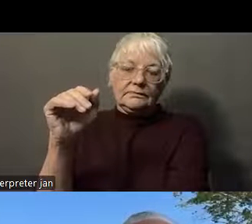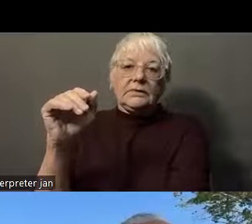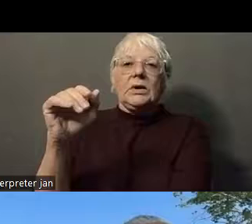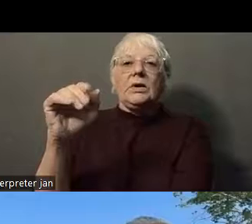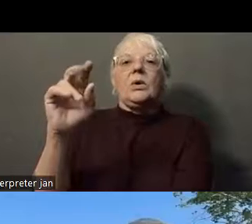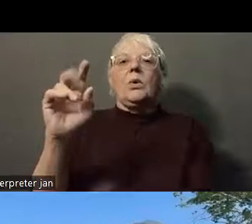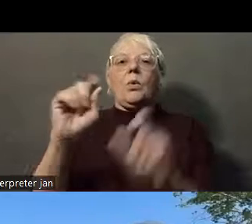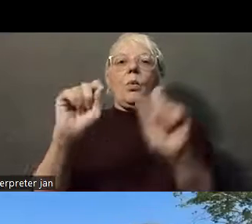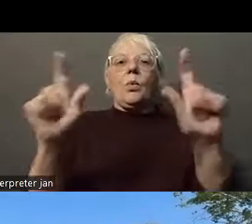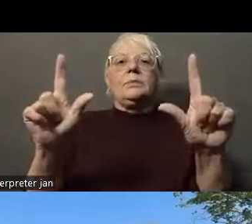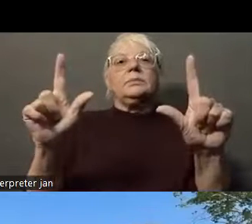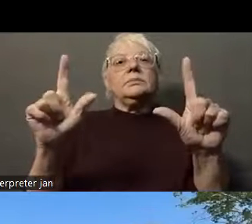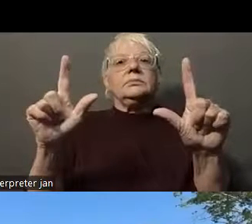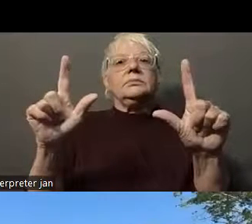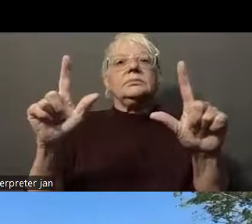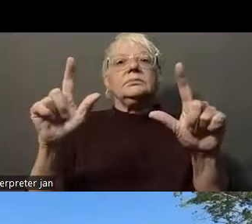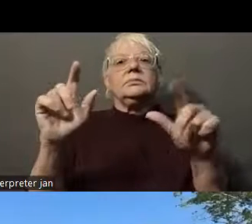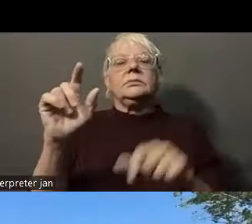first,